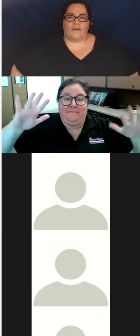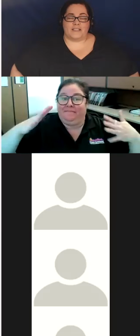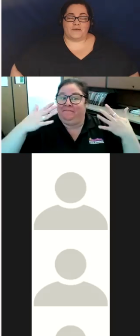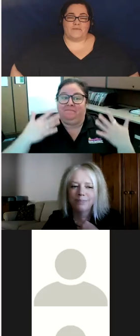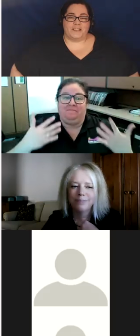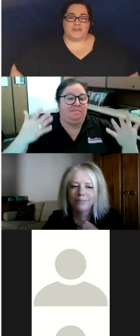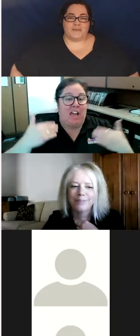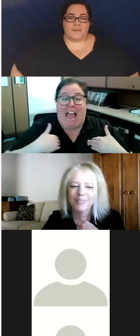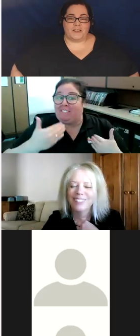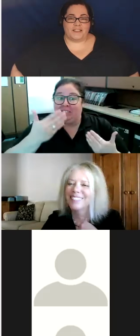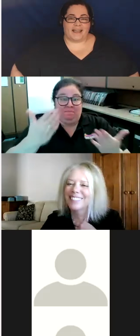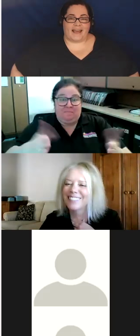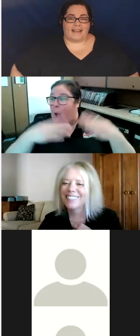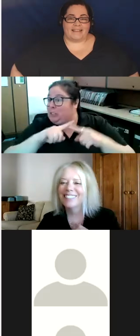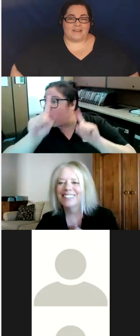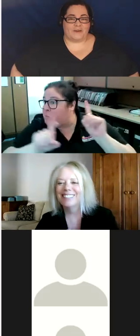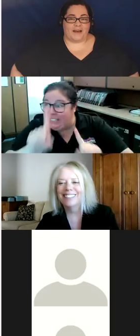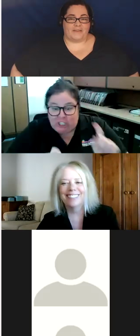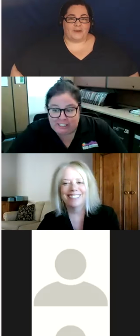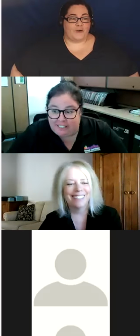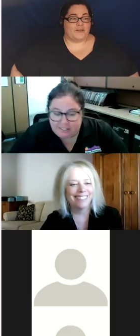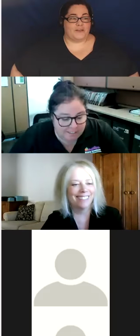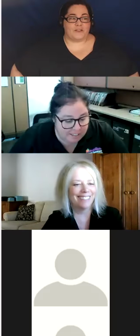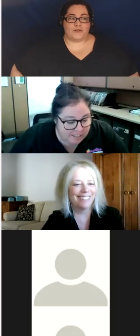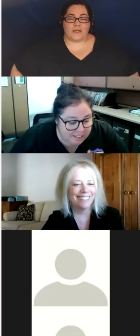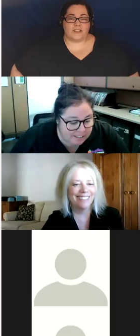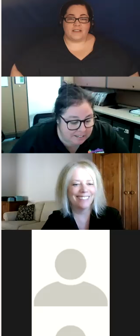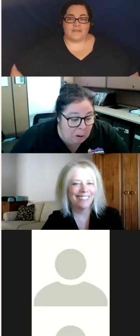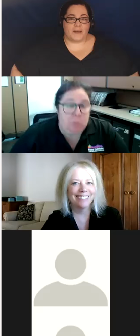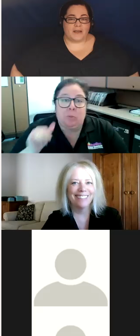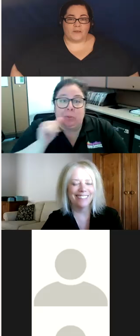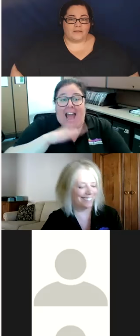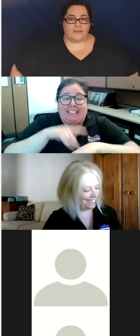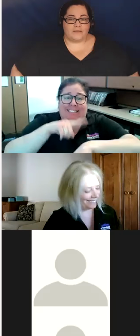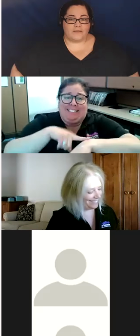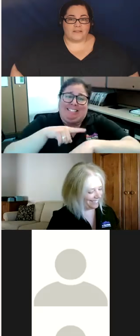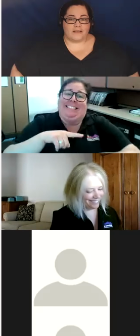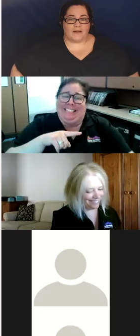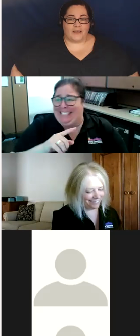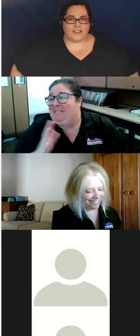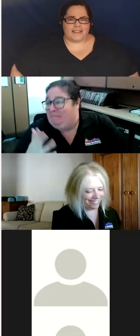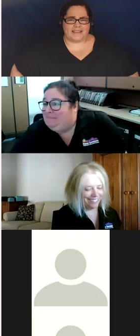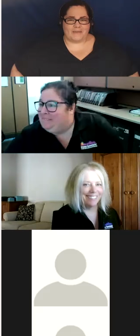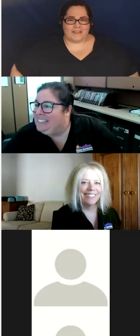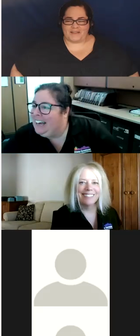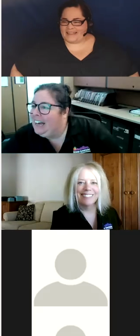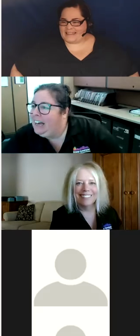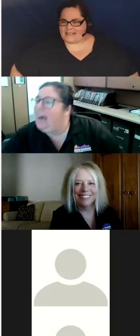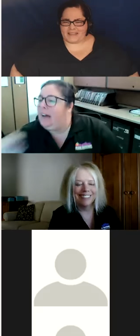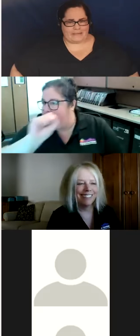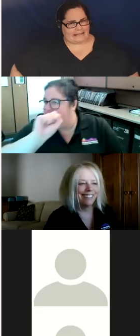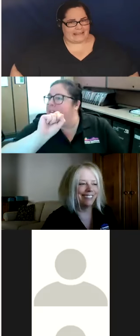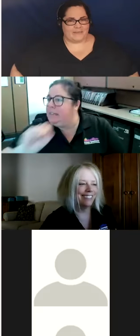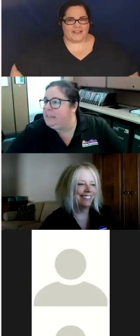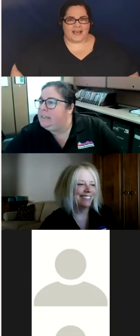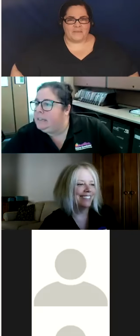All right, so I'm finished with my portion, and if you have, we're open to questions from anyone who's got questions, and hopefully it seems